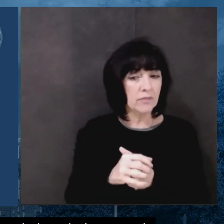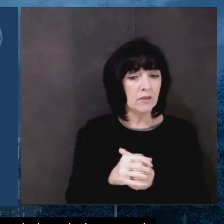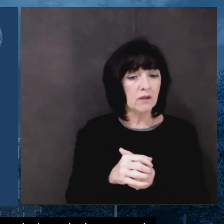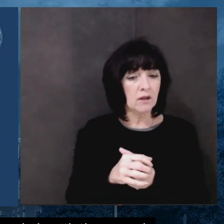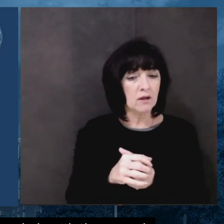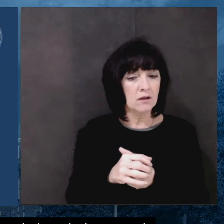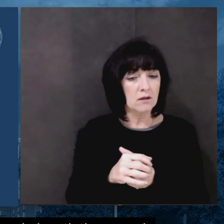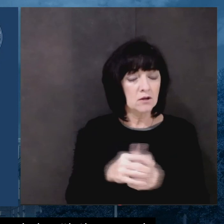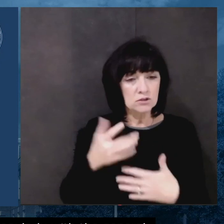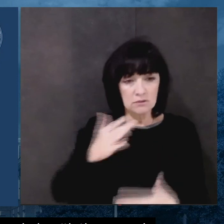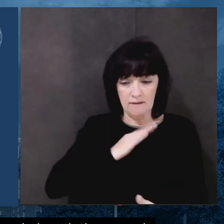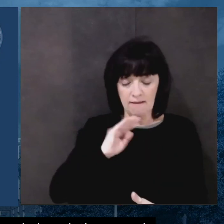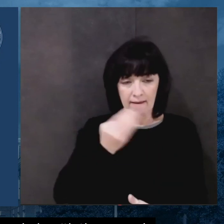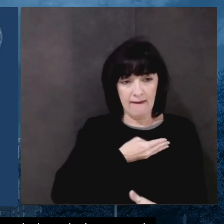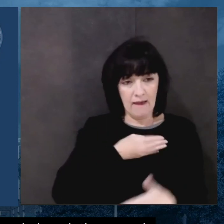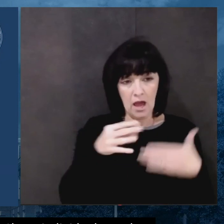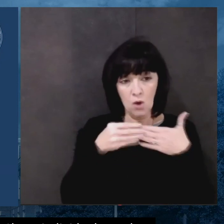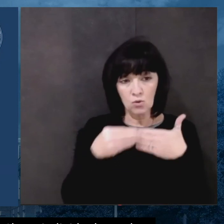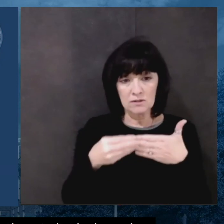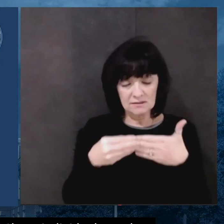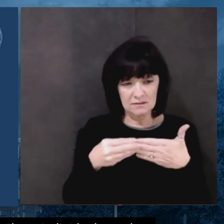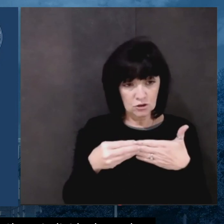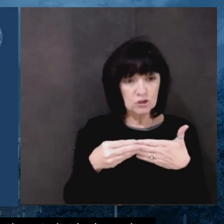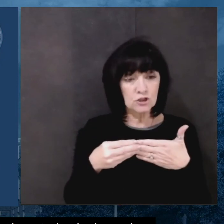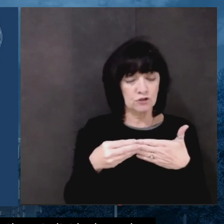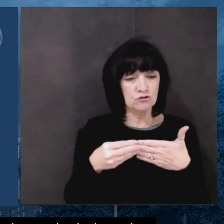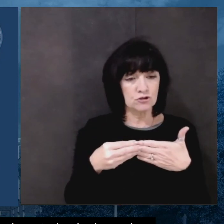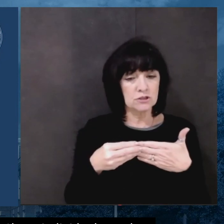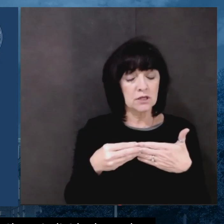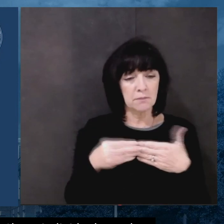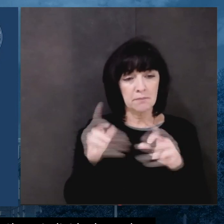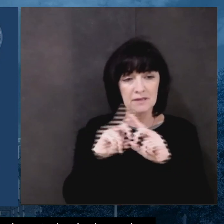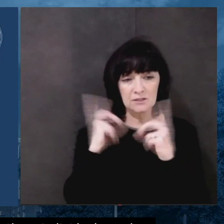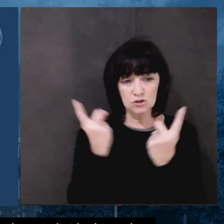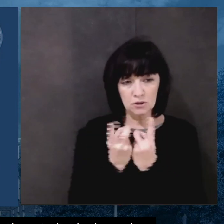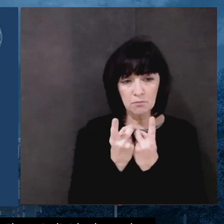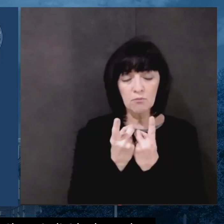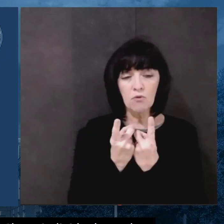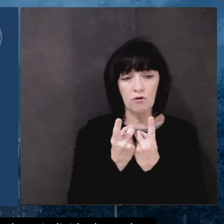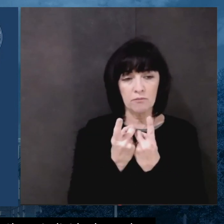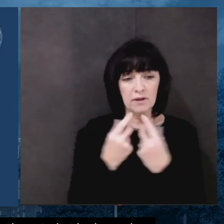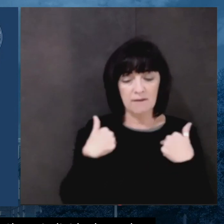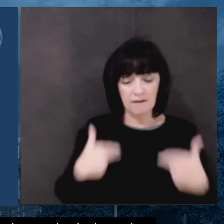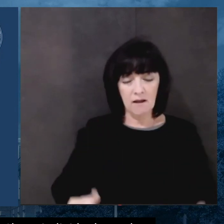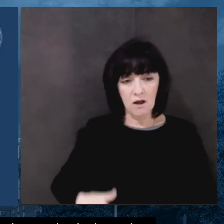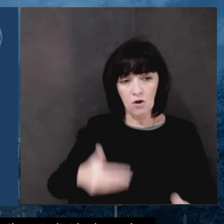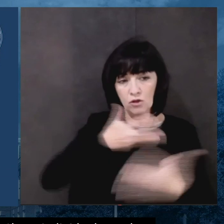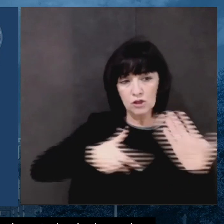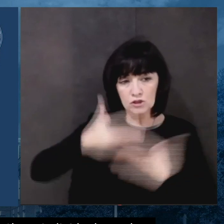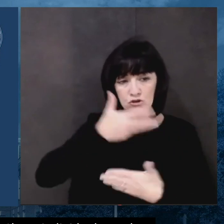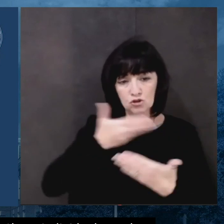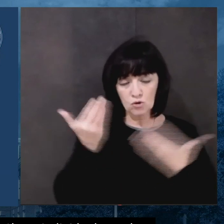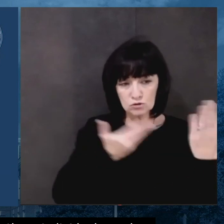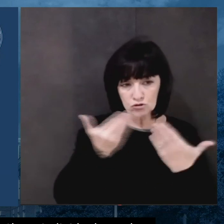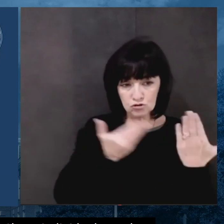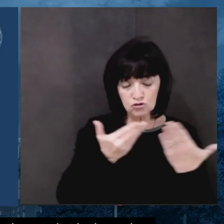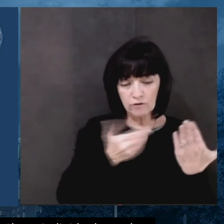Our leadership at the Department of Health and Social Services and the Division of Public Health have calls separately